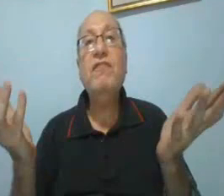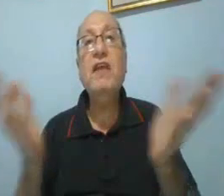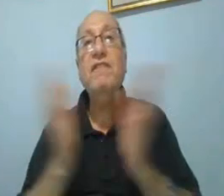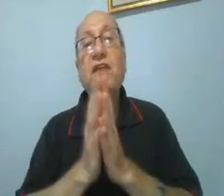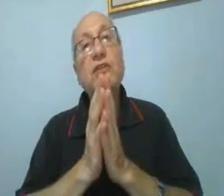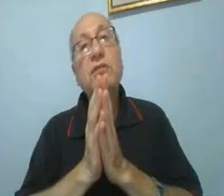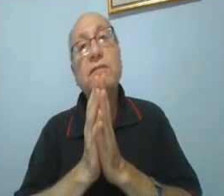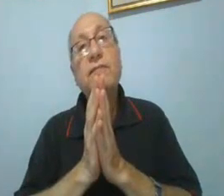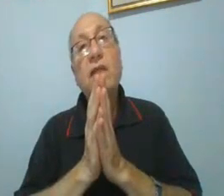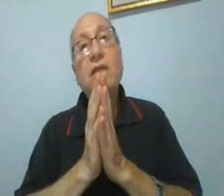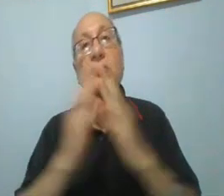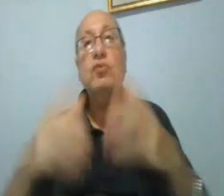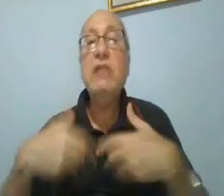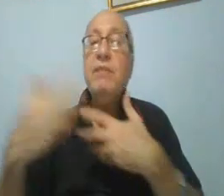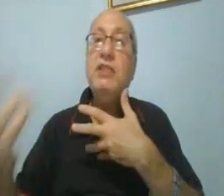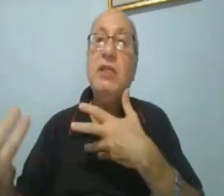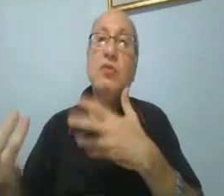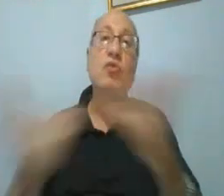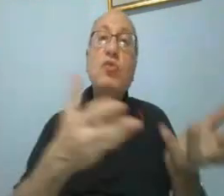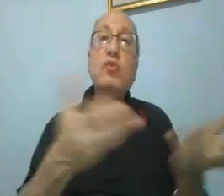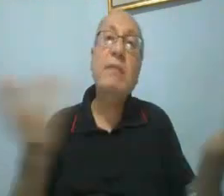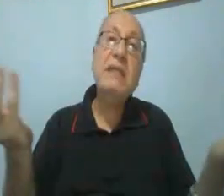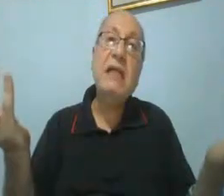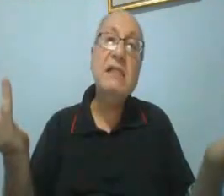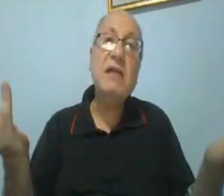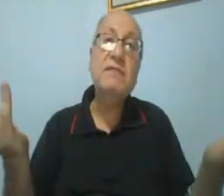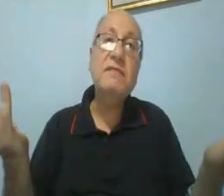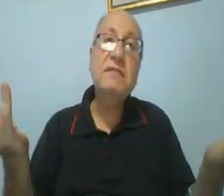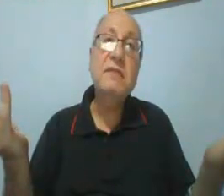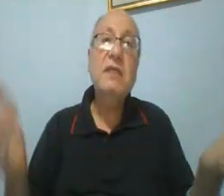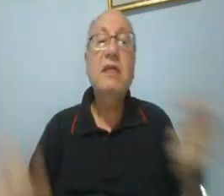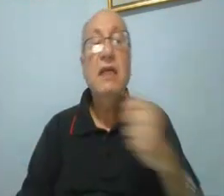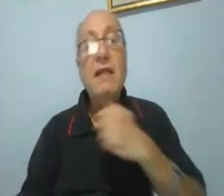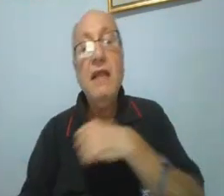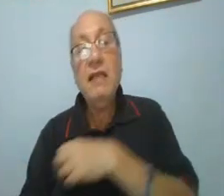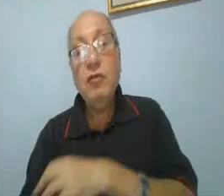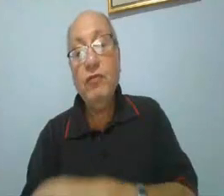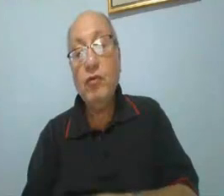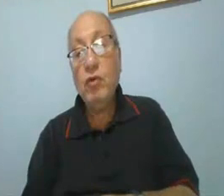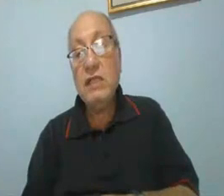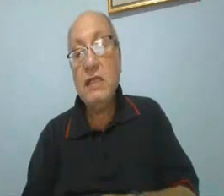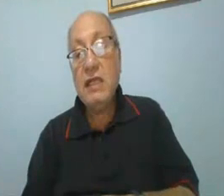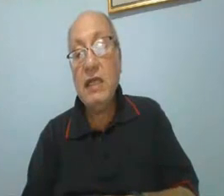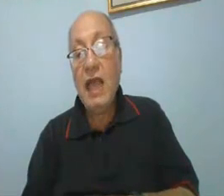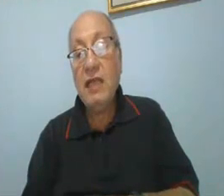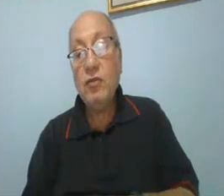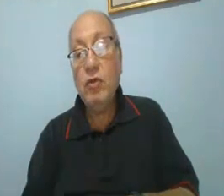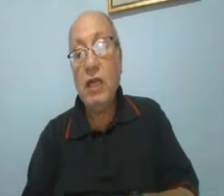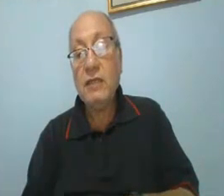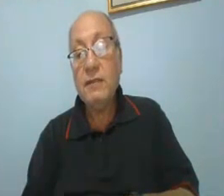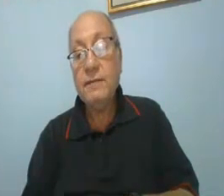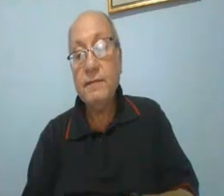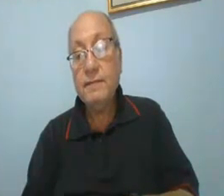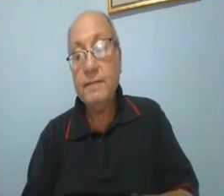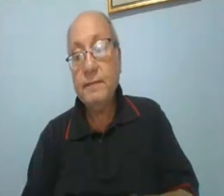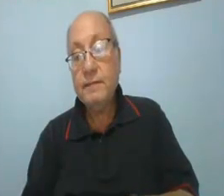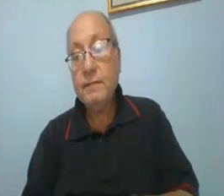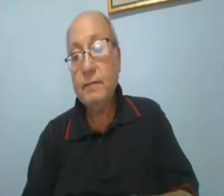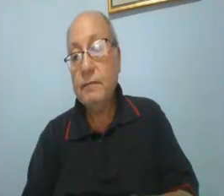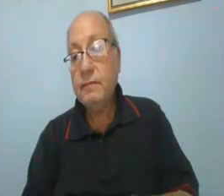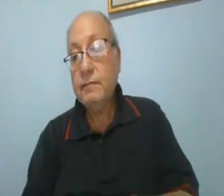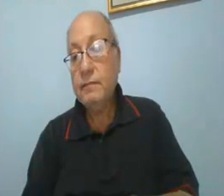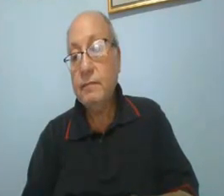transmission of infection to the patient or to the medical staff. Thank you for good listening and good luck.